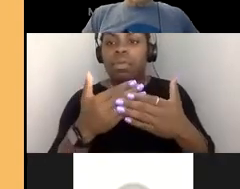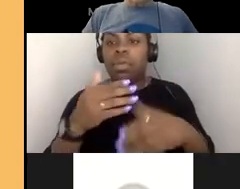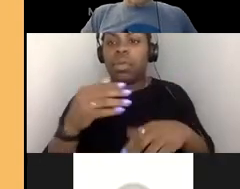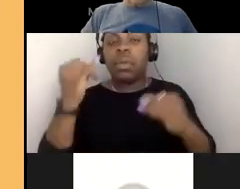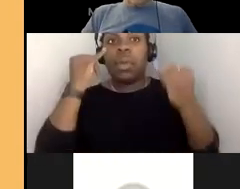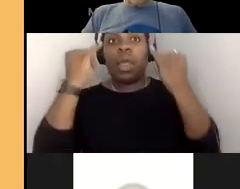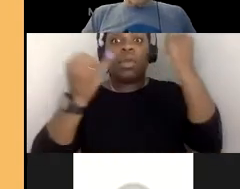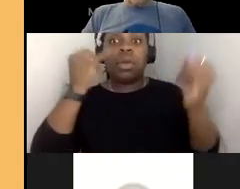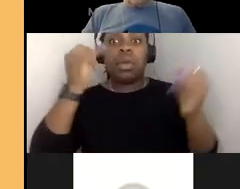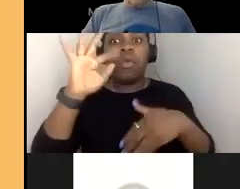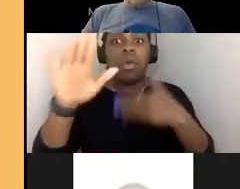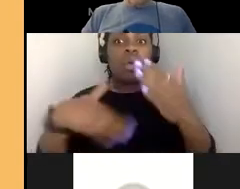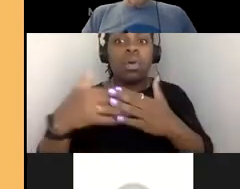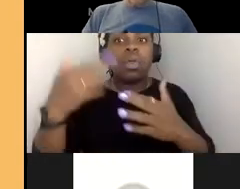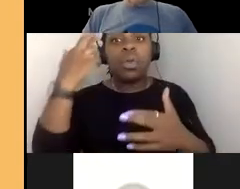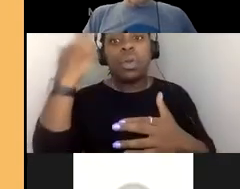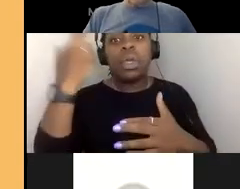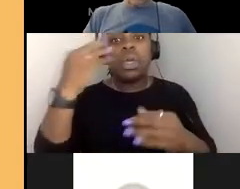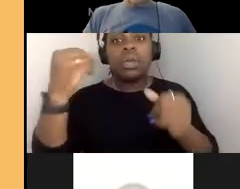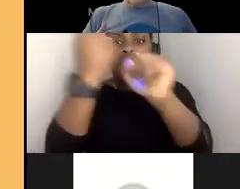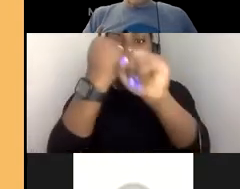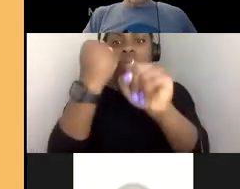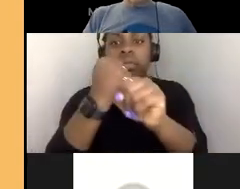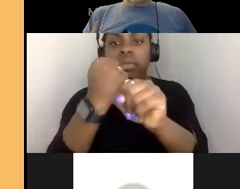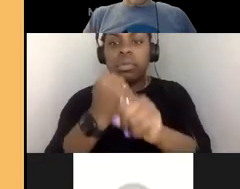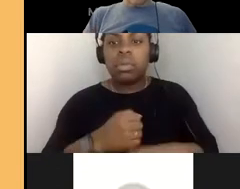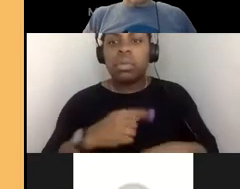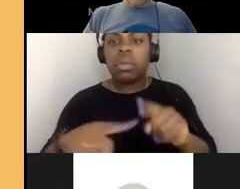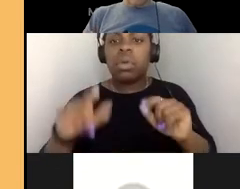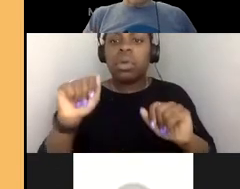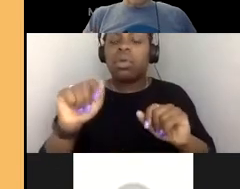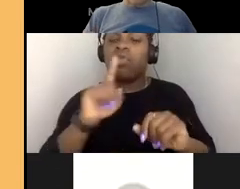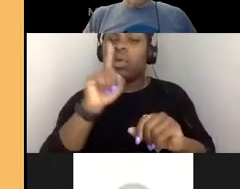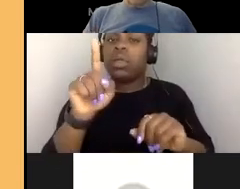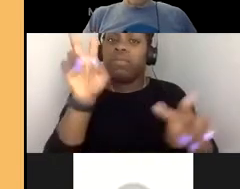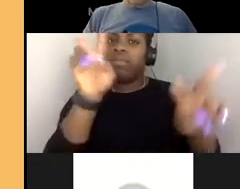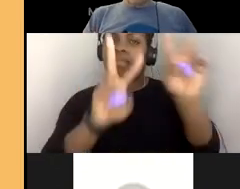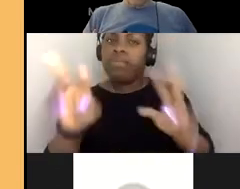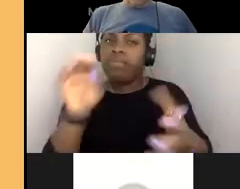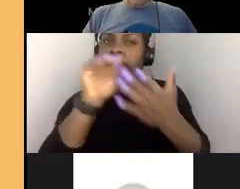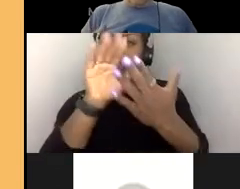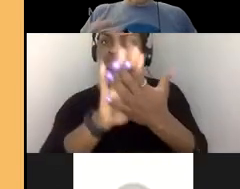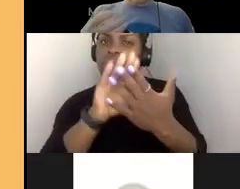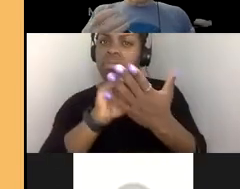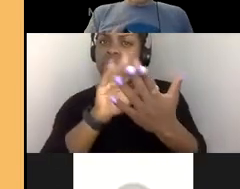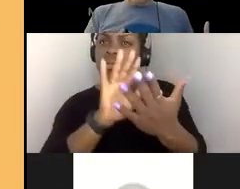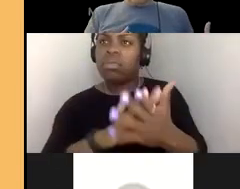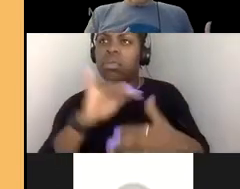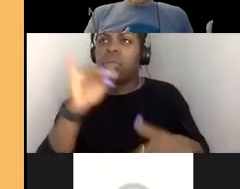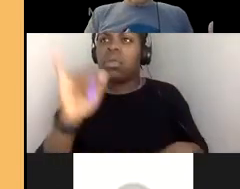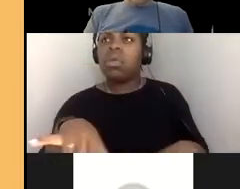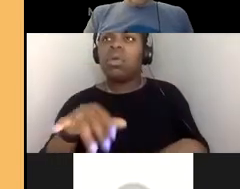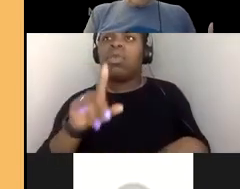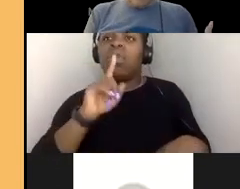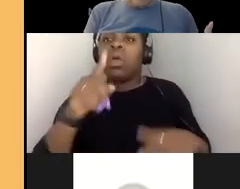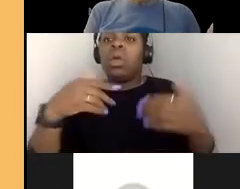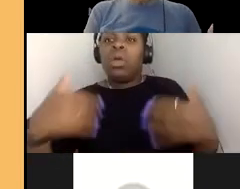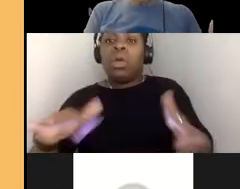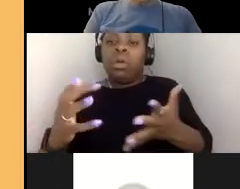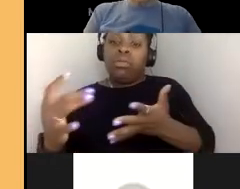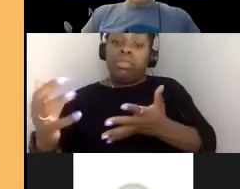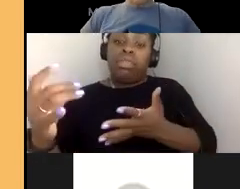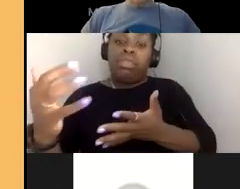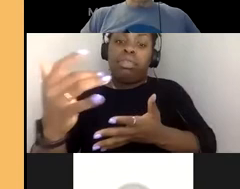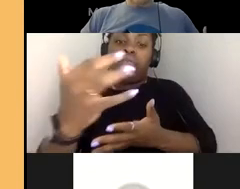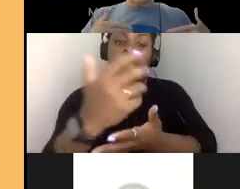of algorithms and statistics, but we could create a living kind of document that would represent those stories and